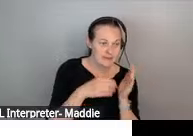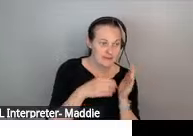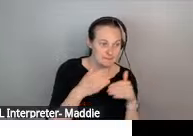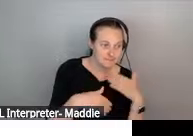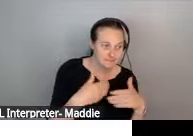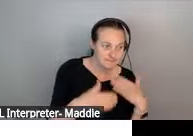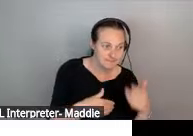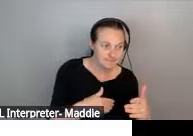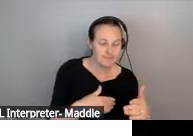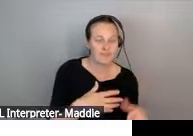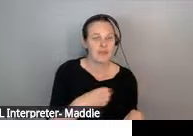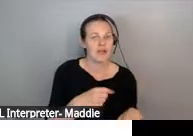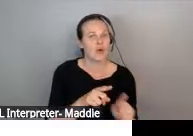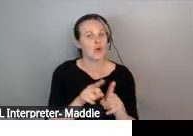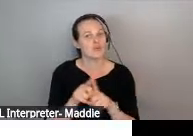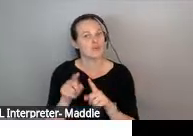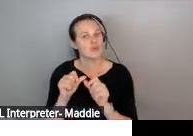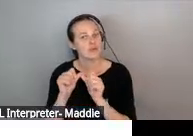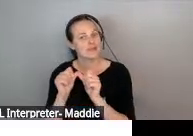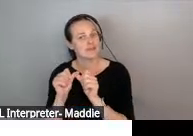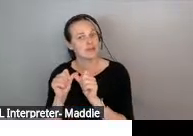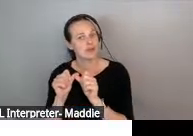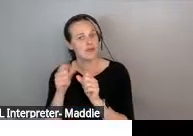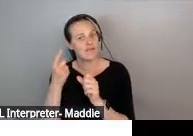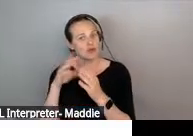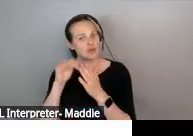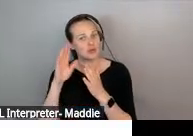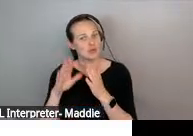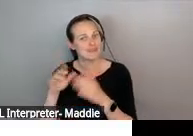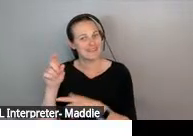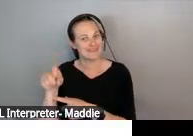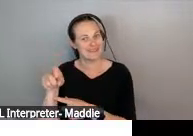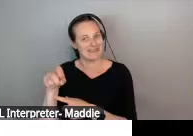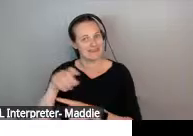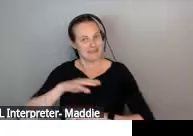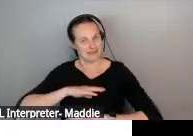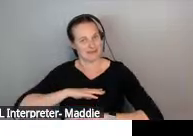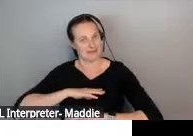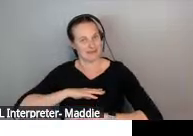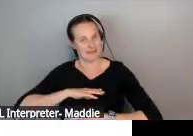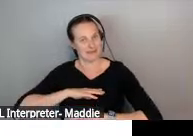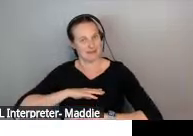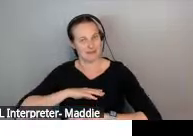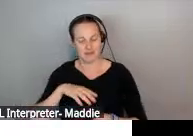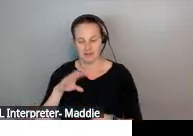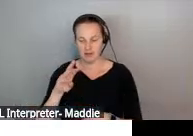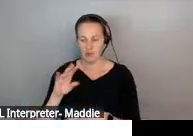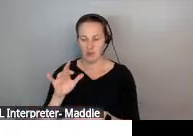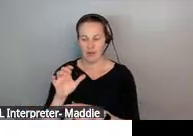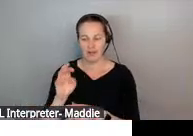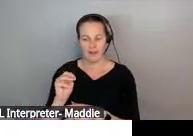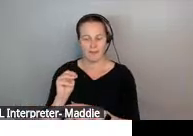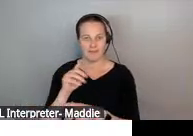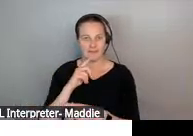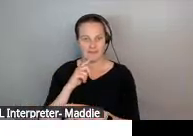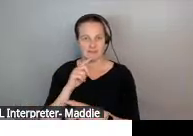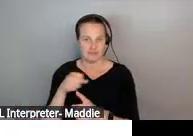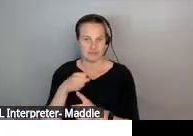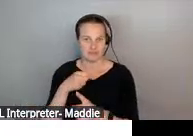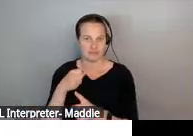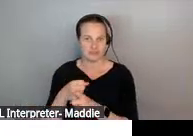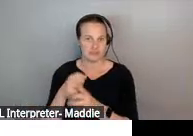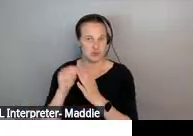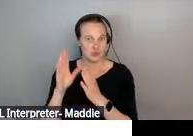they continue to meet their student needs. As William said, I mean, this is really something that affects the student experience, but it